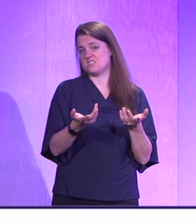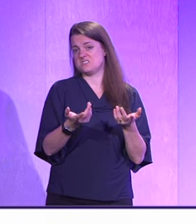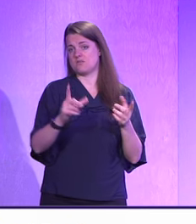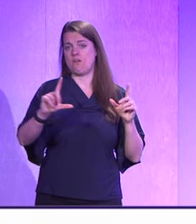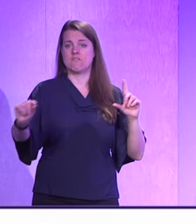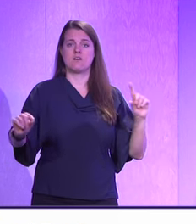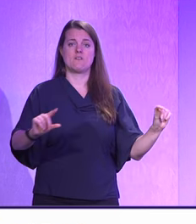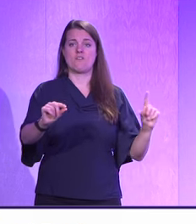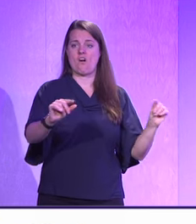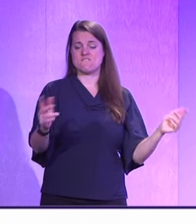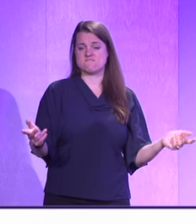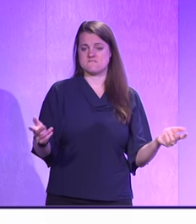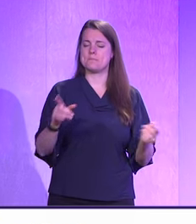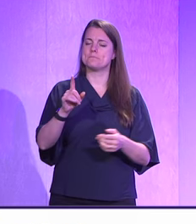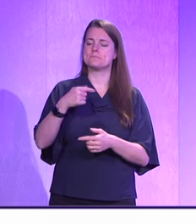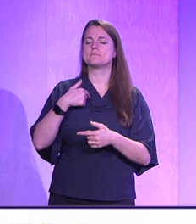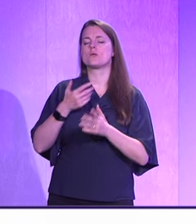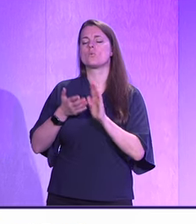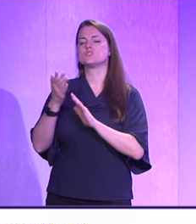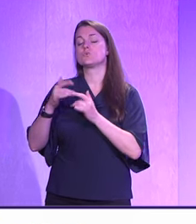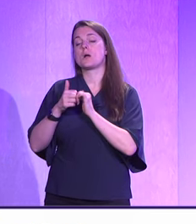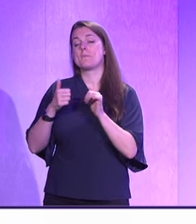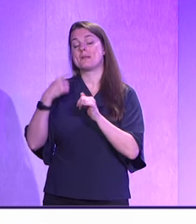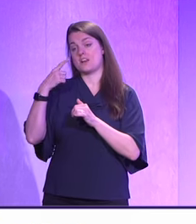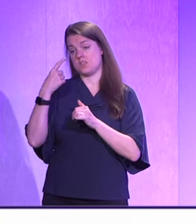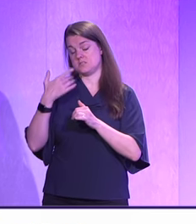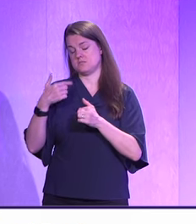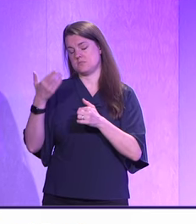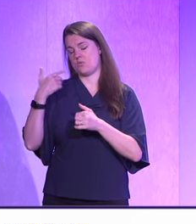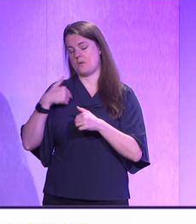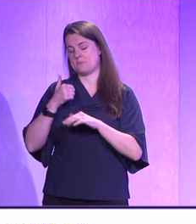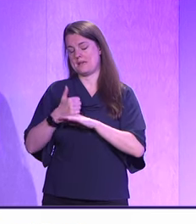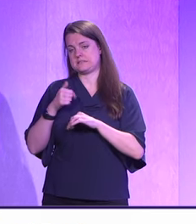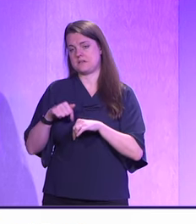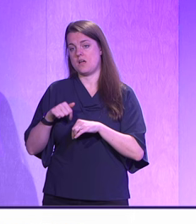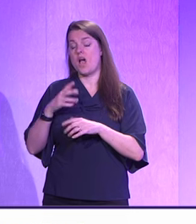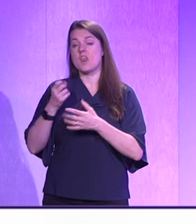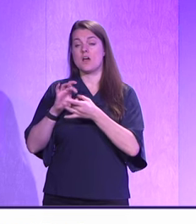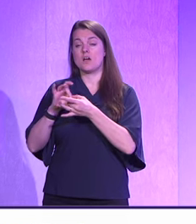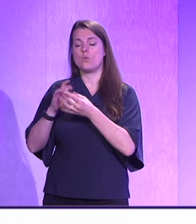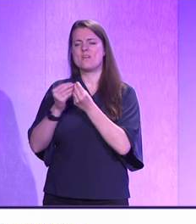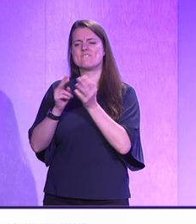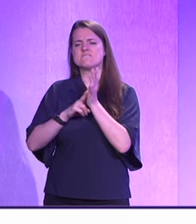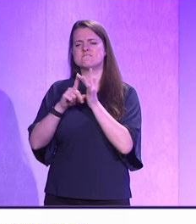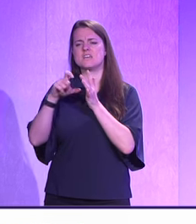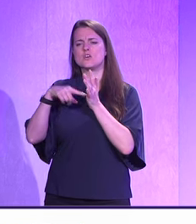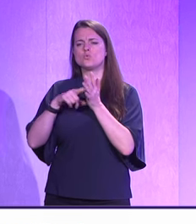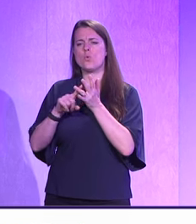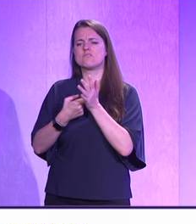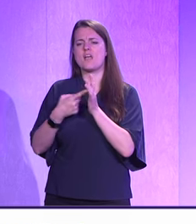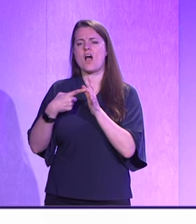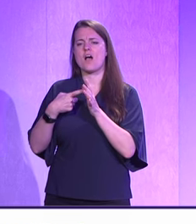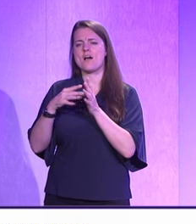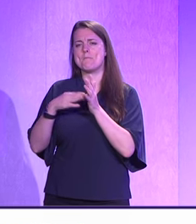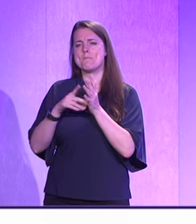I ran some internal conferences at a company in London when I was based here, and I got together with Victoria Morgan Smith, who also